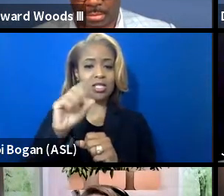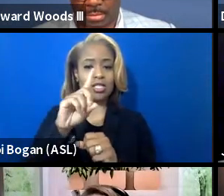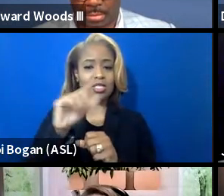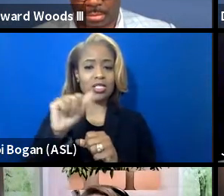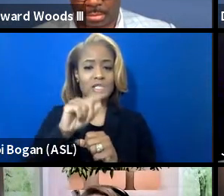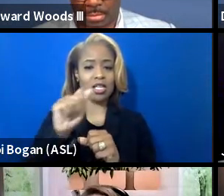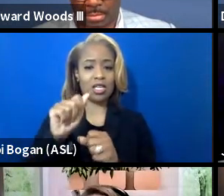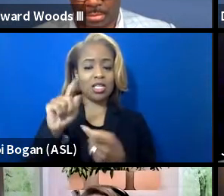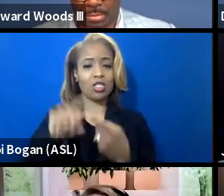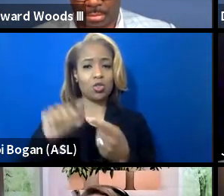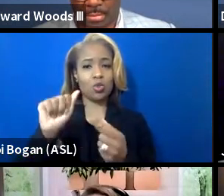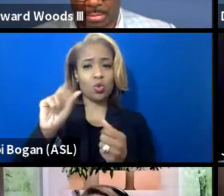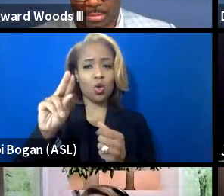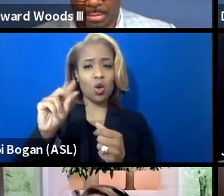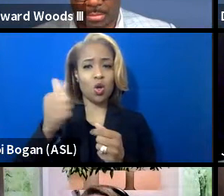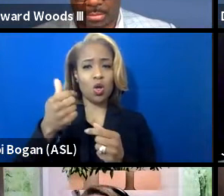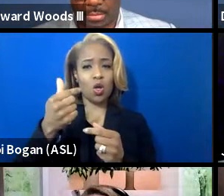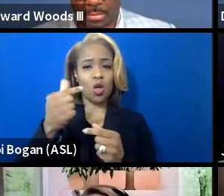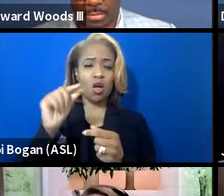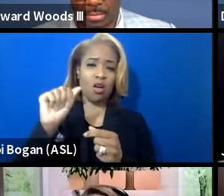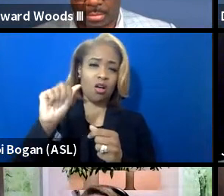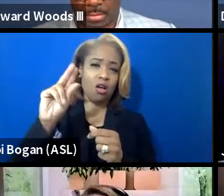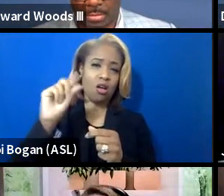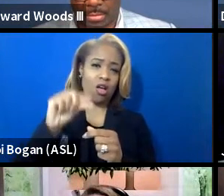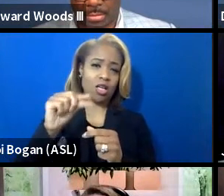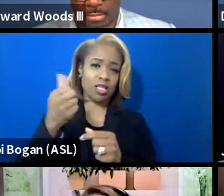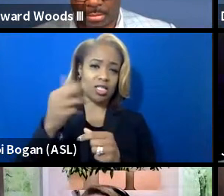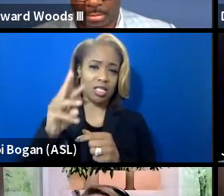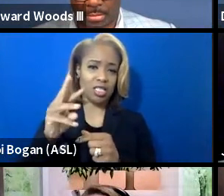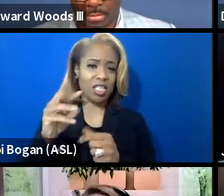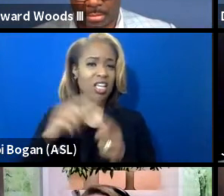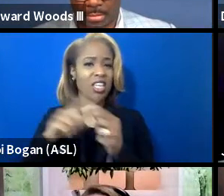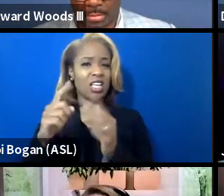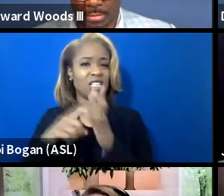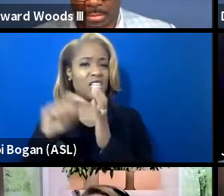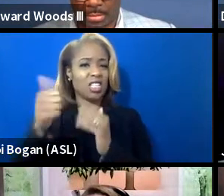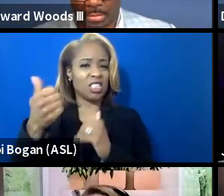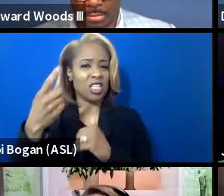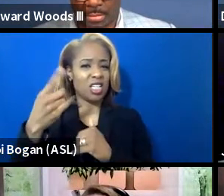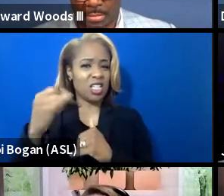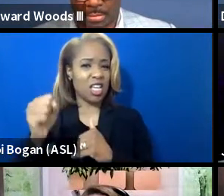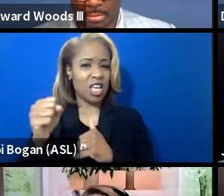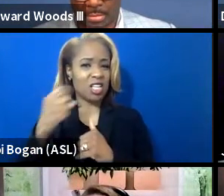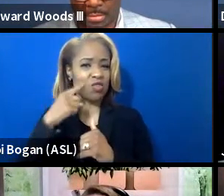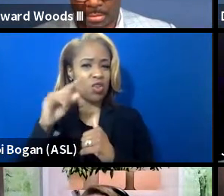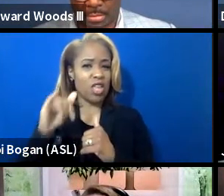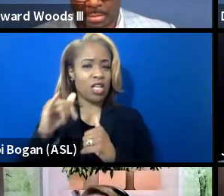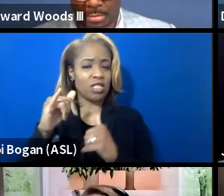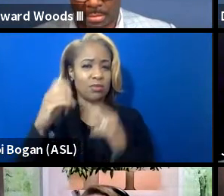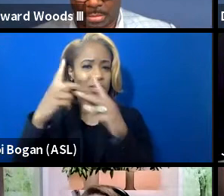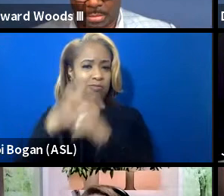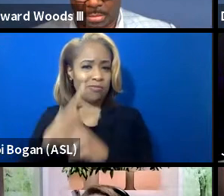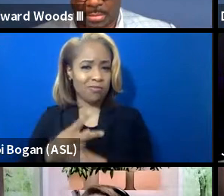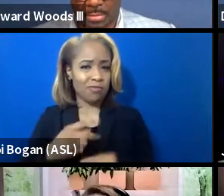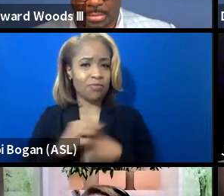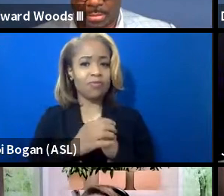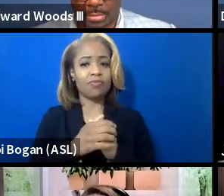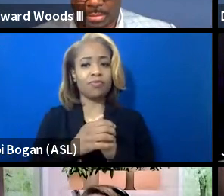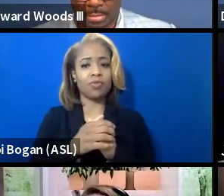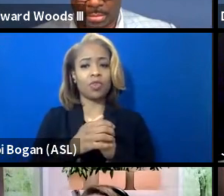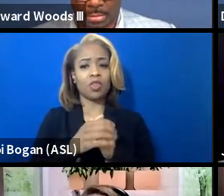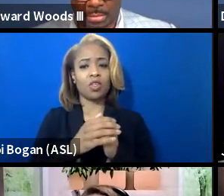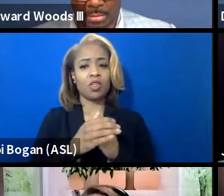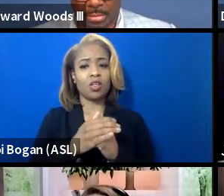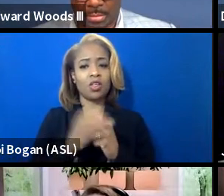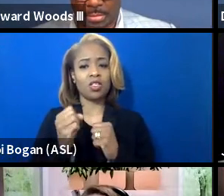take 7 to 10 days probably for that to be tabulated because it's like a raw data form. So